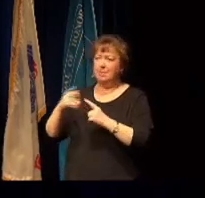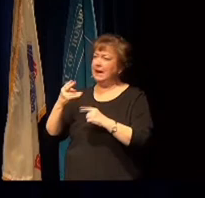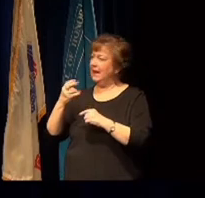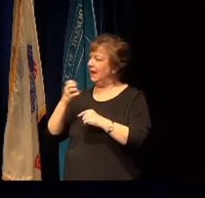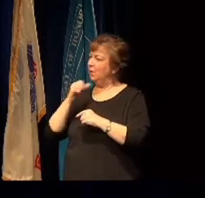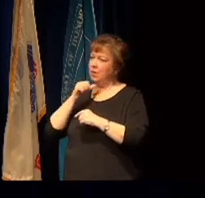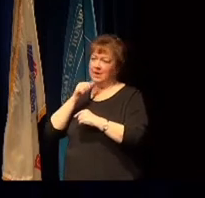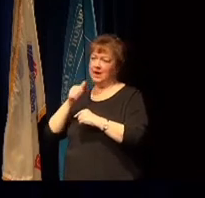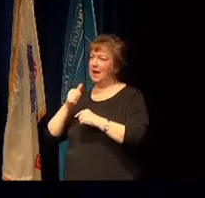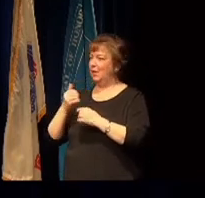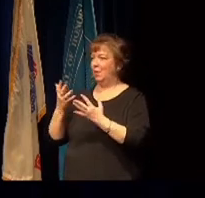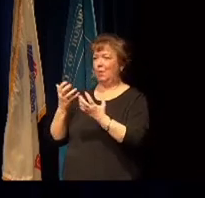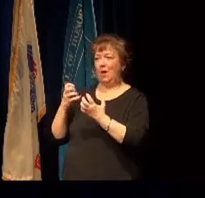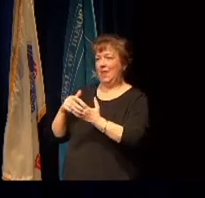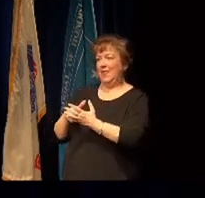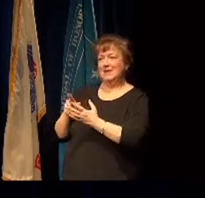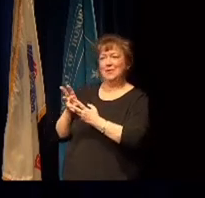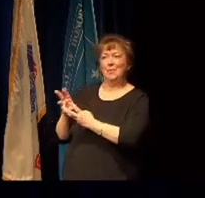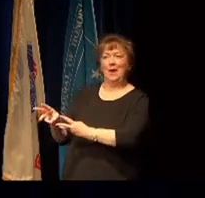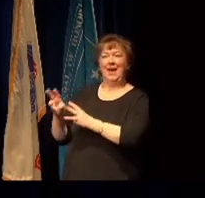way.